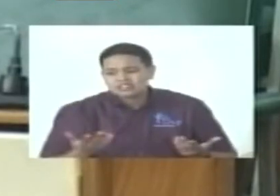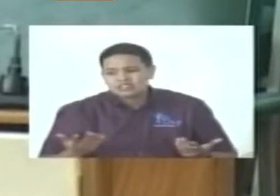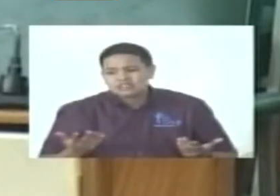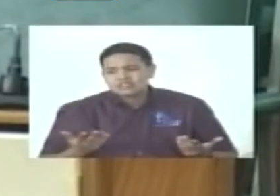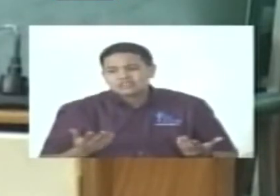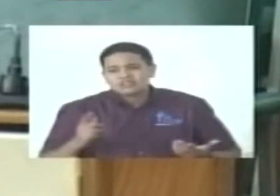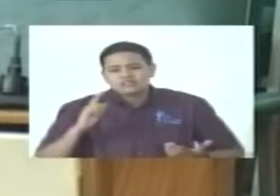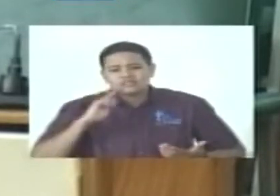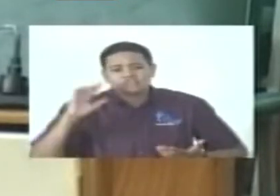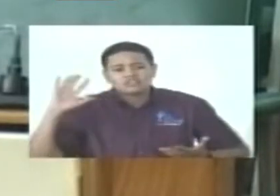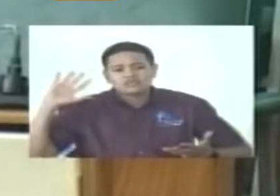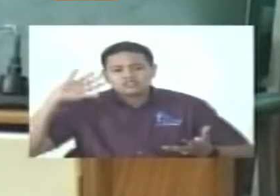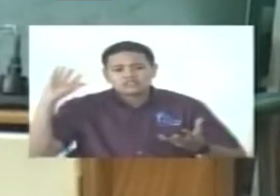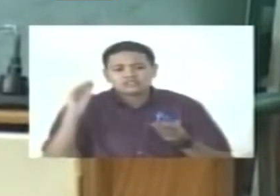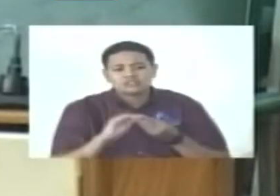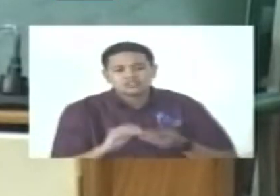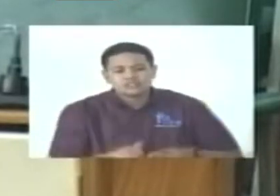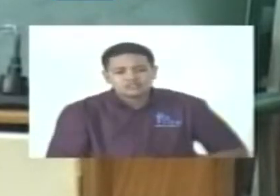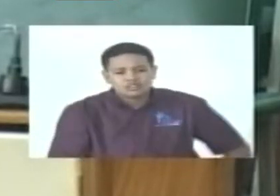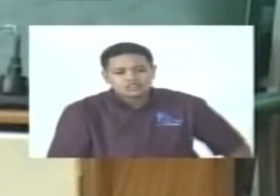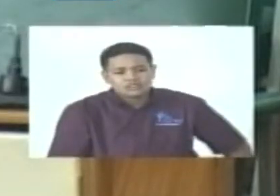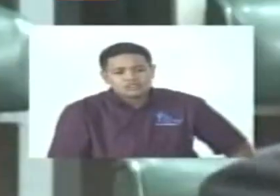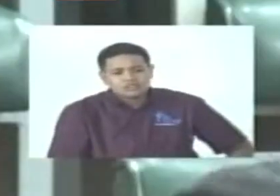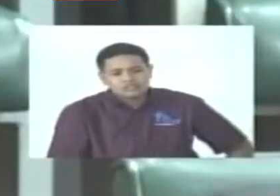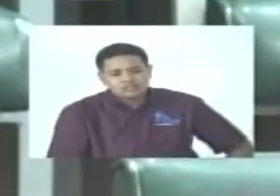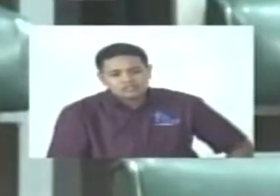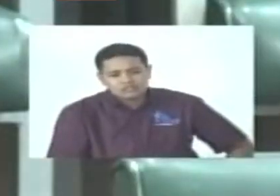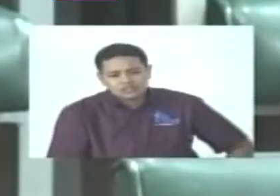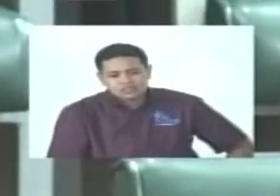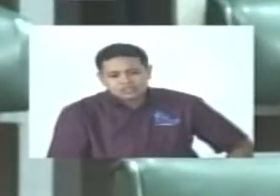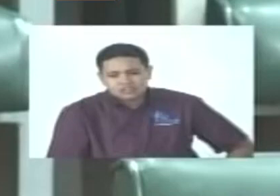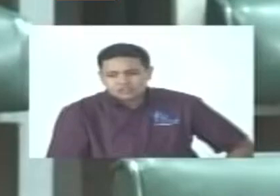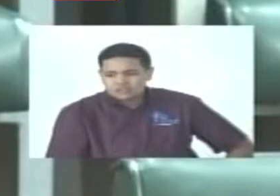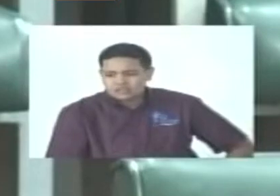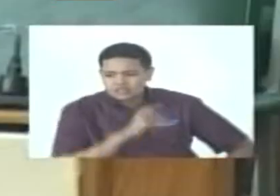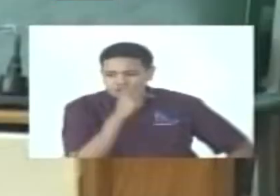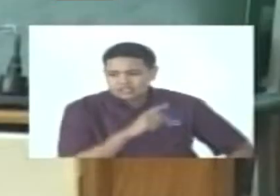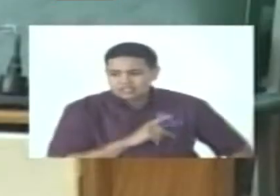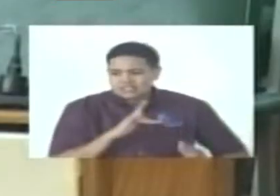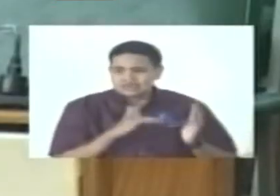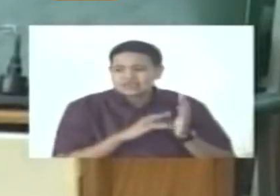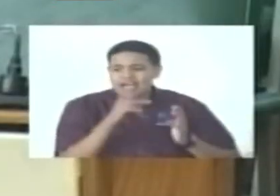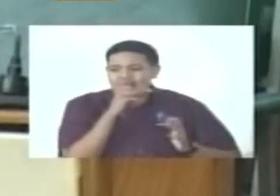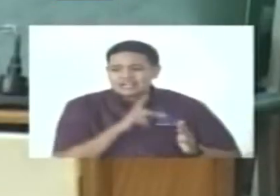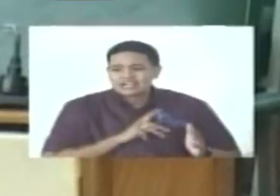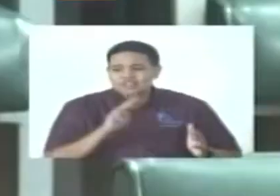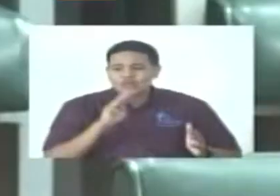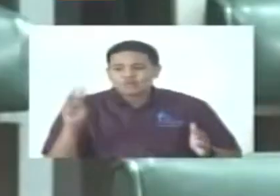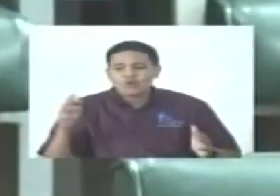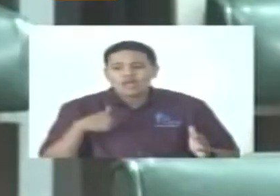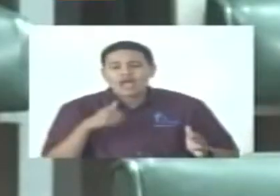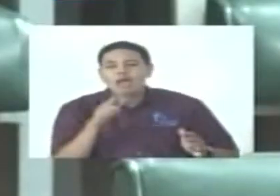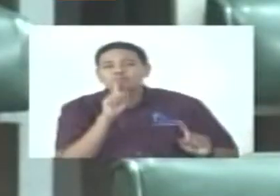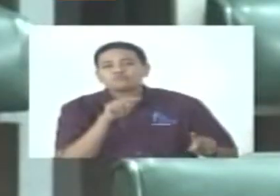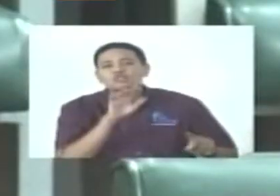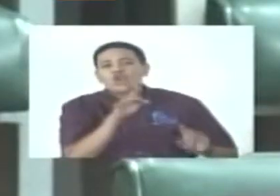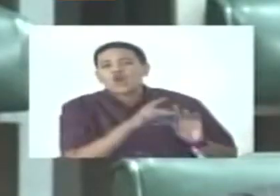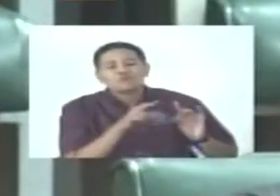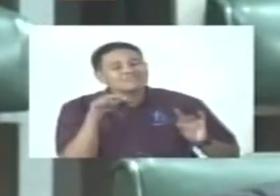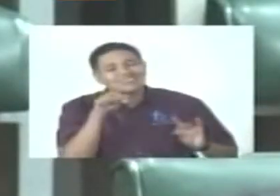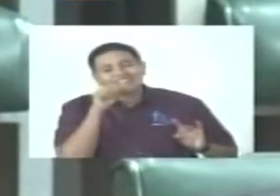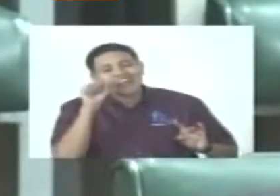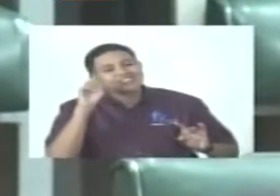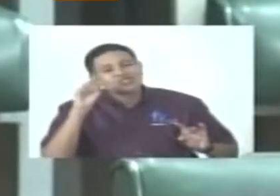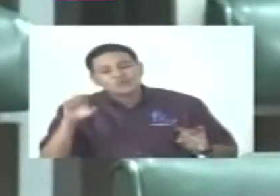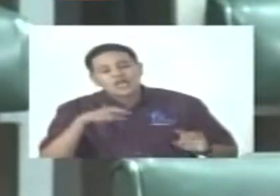in all but one, are not, but those are not under state of emergency. I am responding to your comment on the